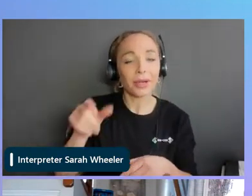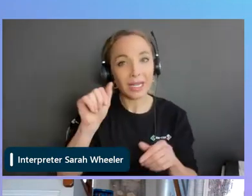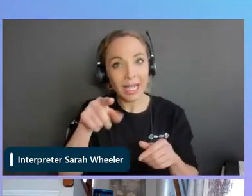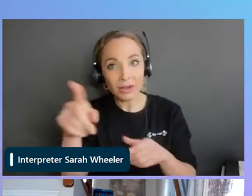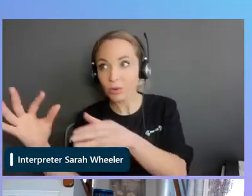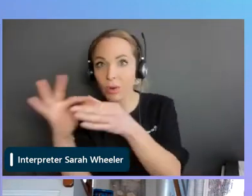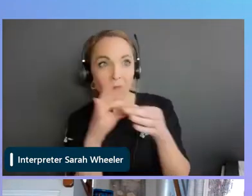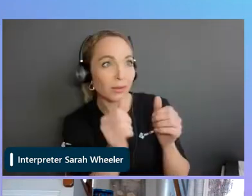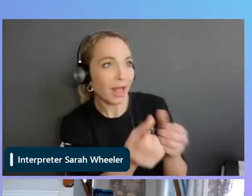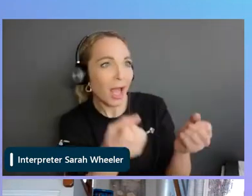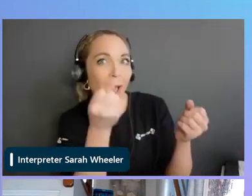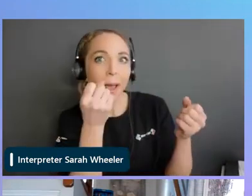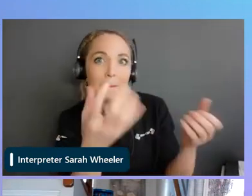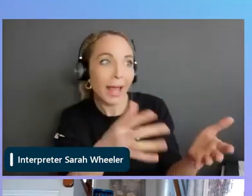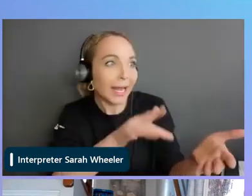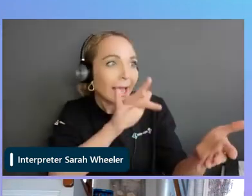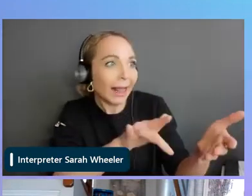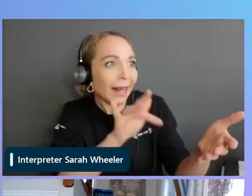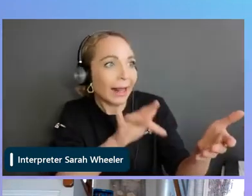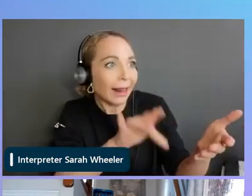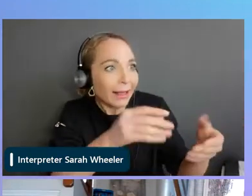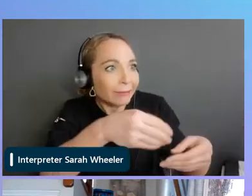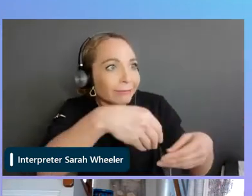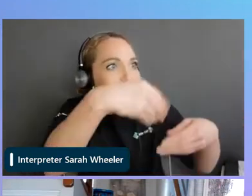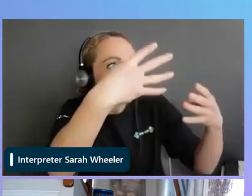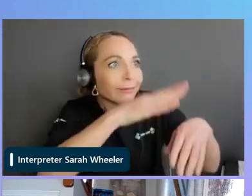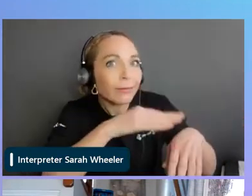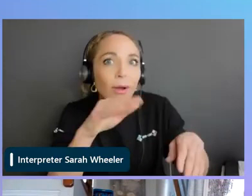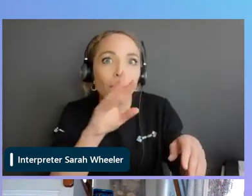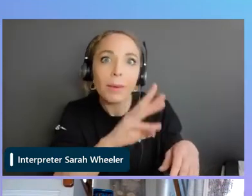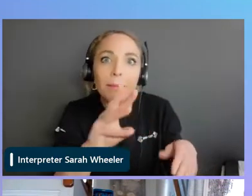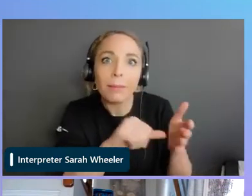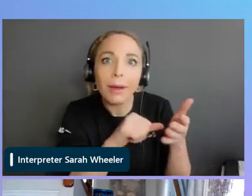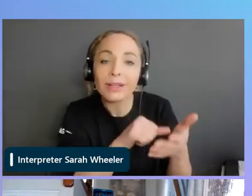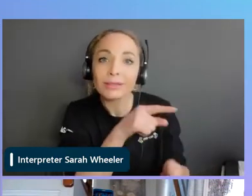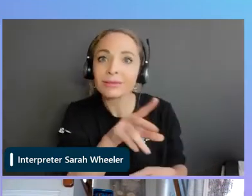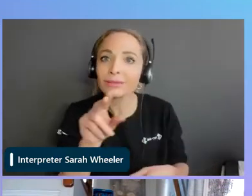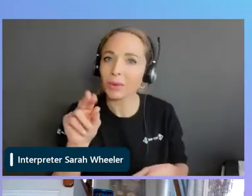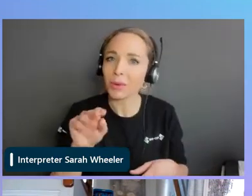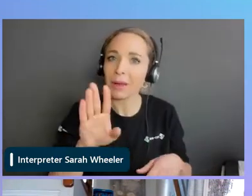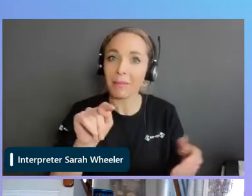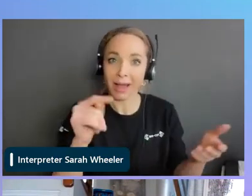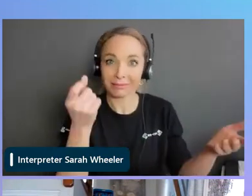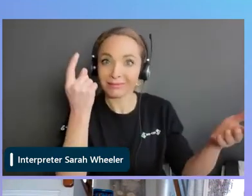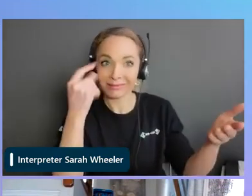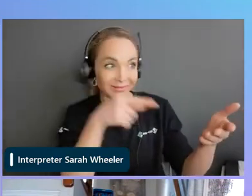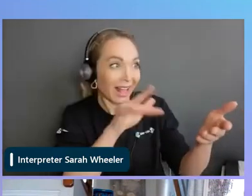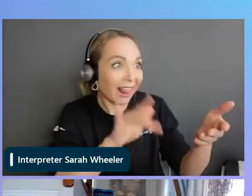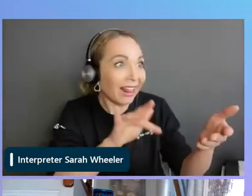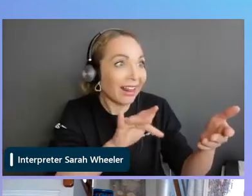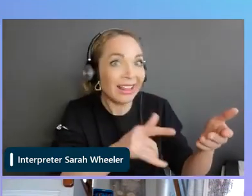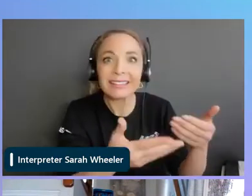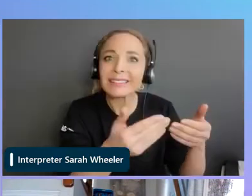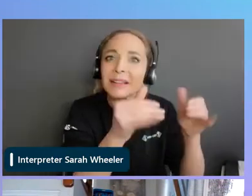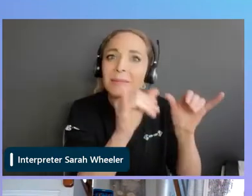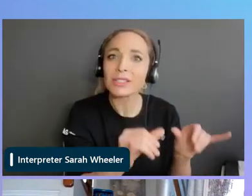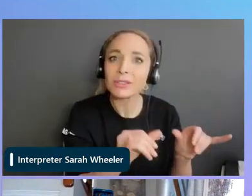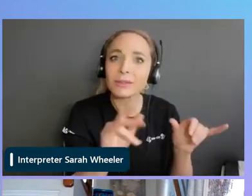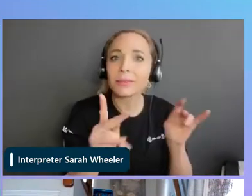that with how many clicks that page got? No, but clicks is really easy to measure. So please, can it be the thing that we